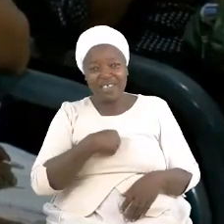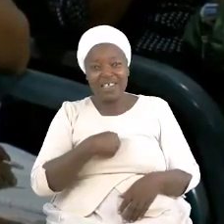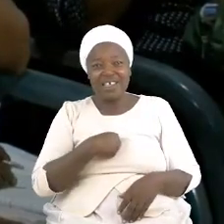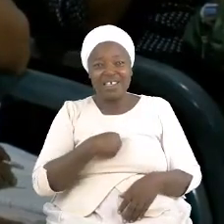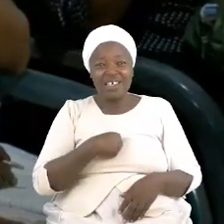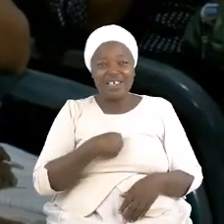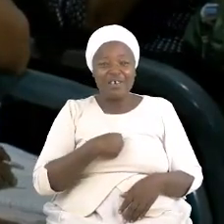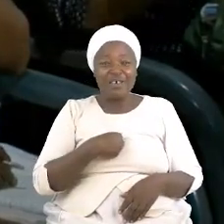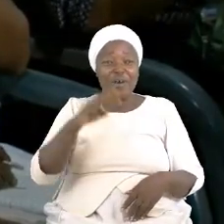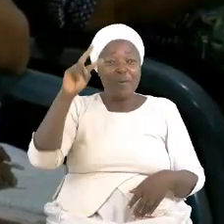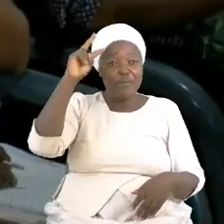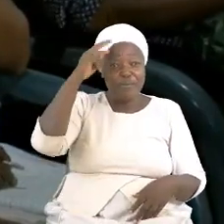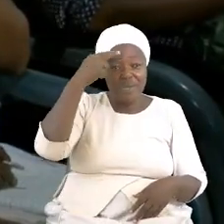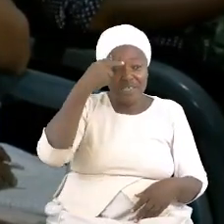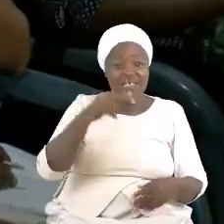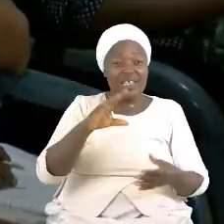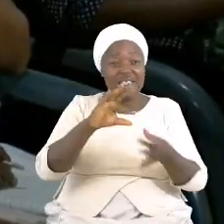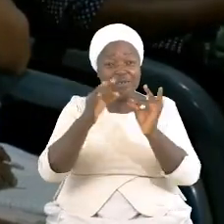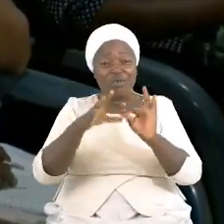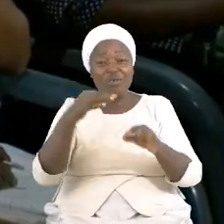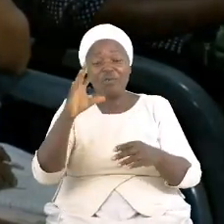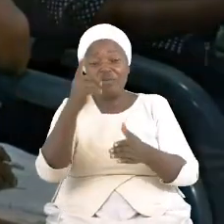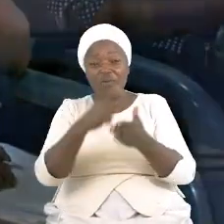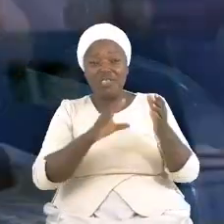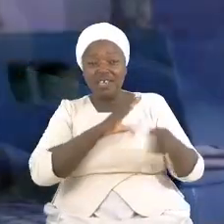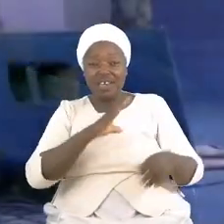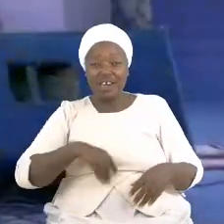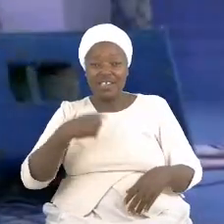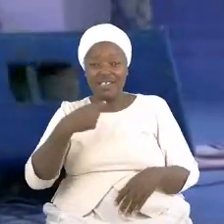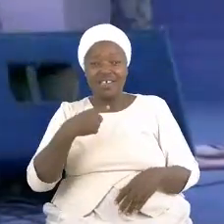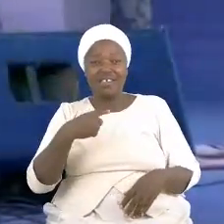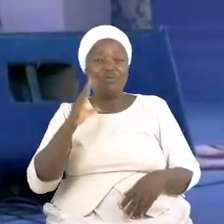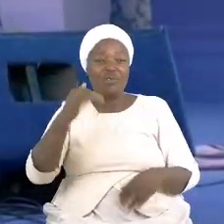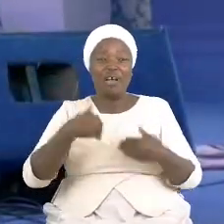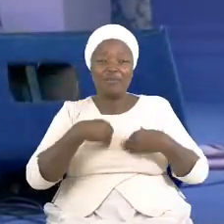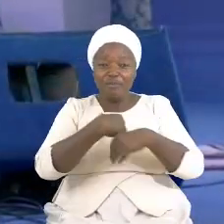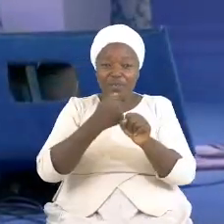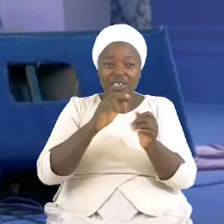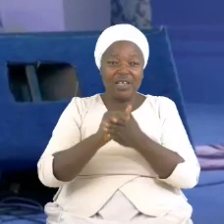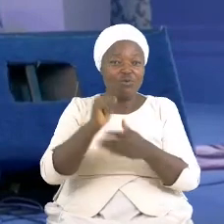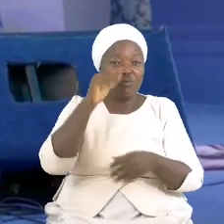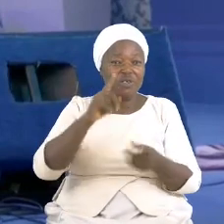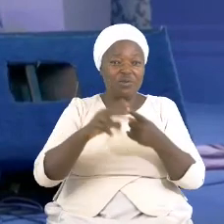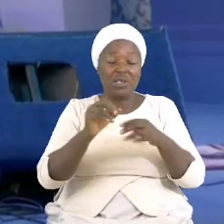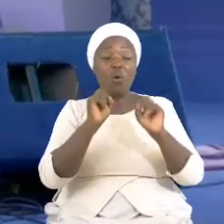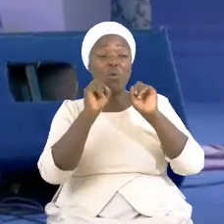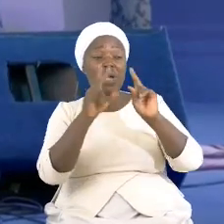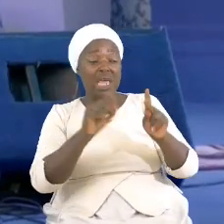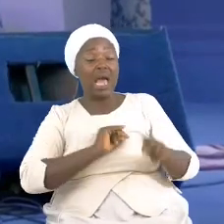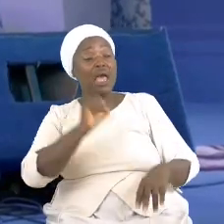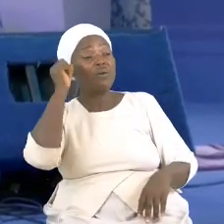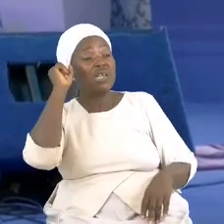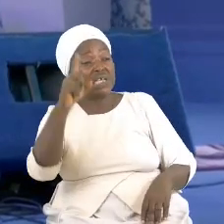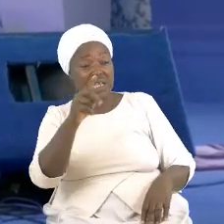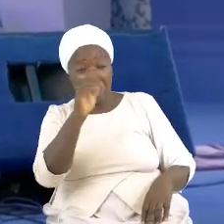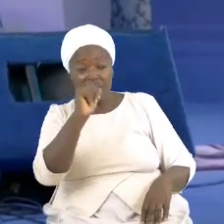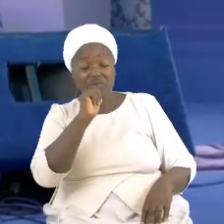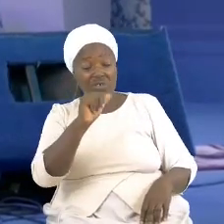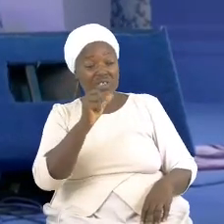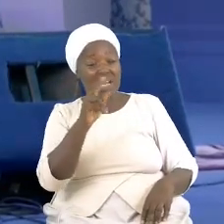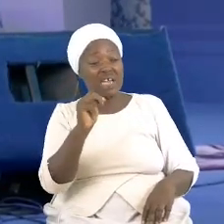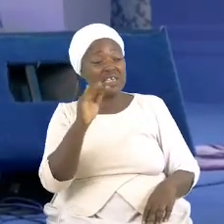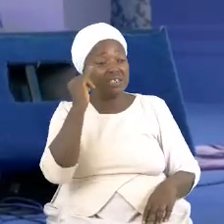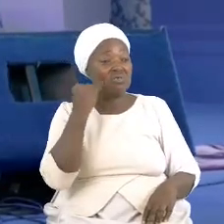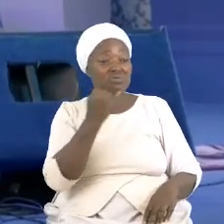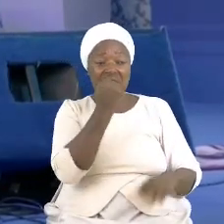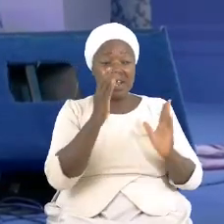Misinterpretation of what Christ said where I made the woman to say, all right, I understand, I'm not an Israelite, I don't belong, I'm